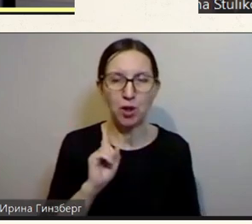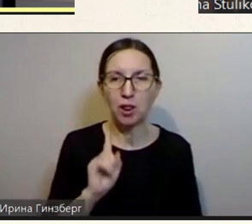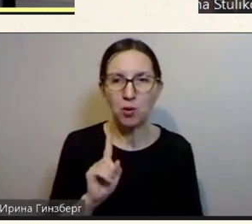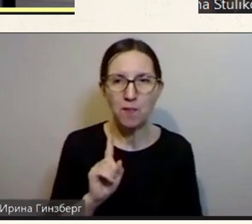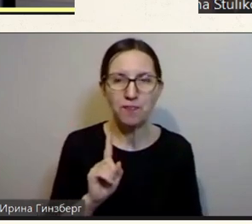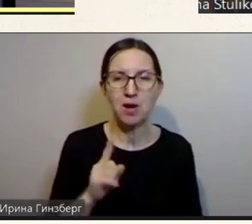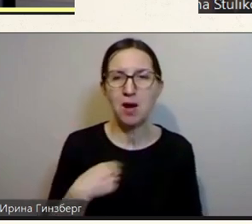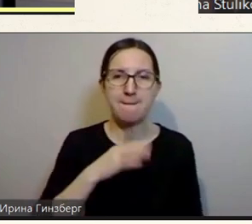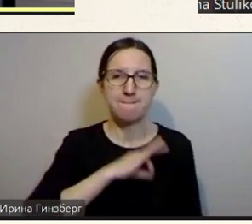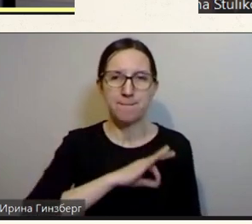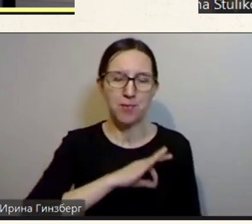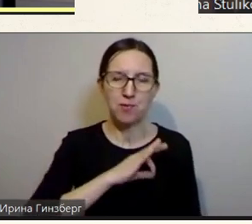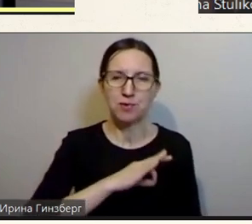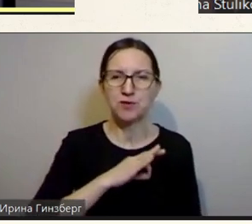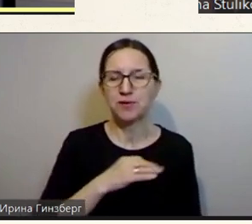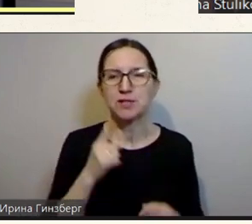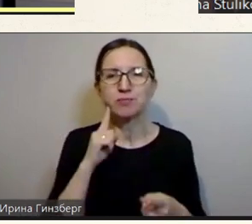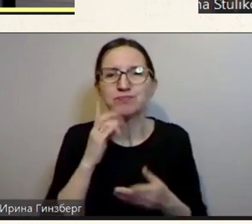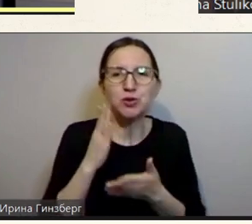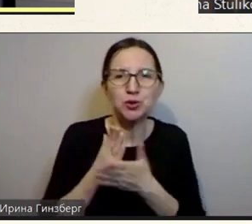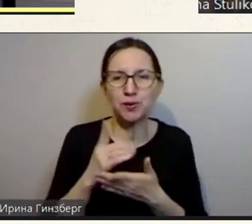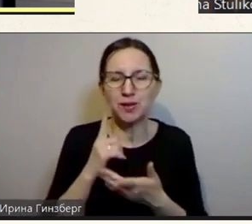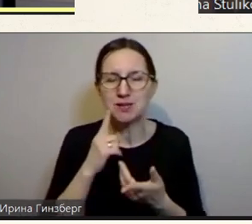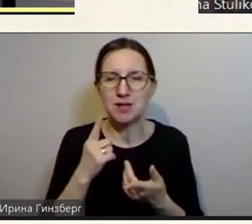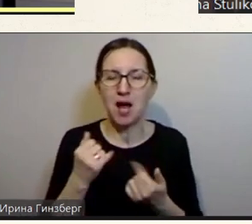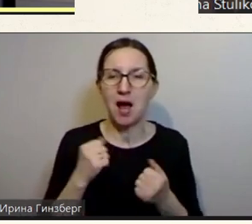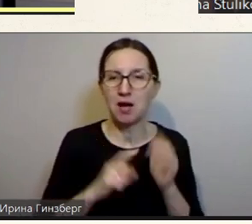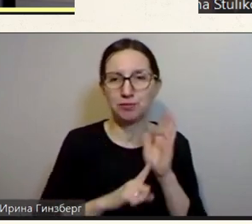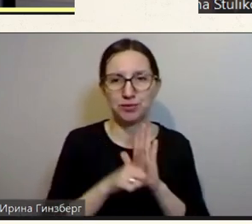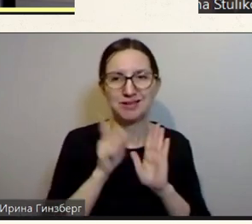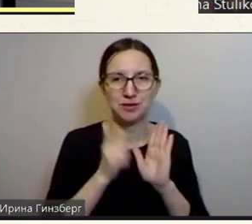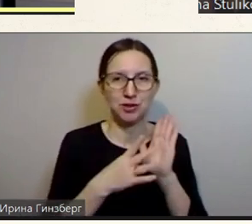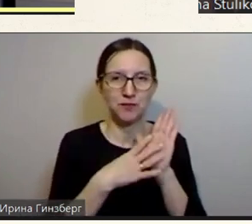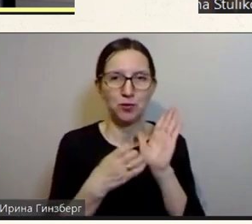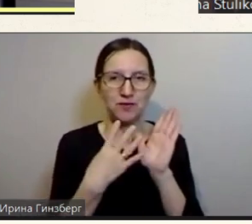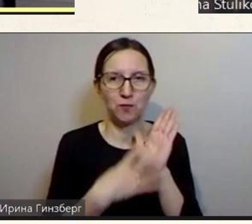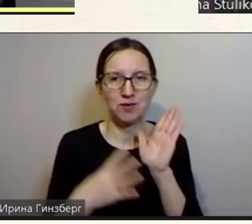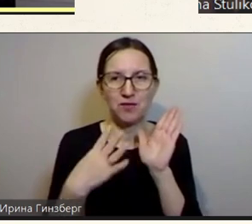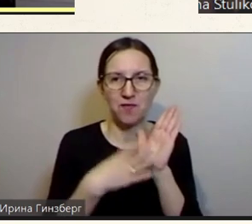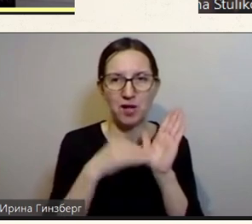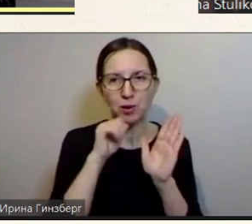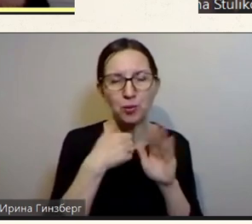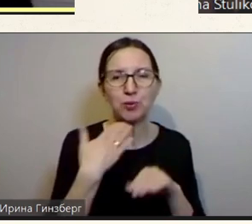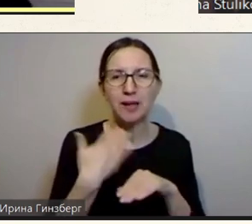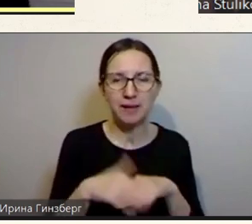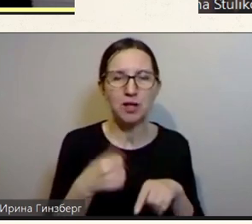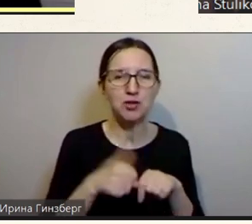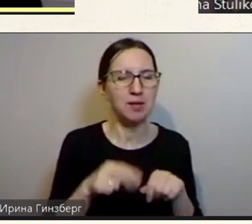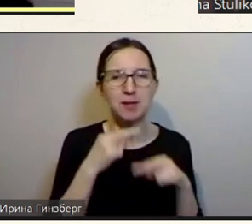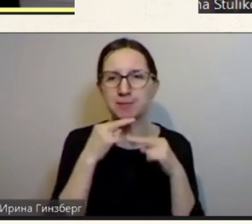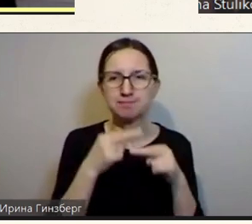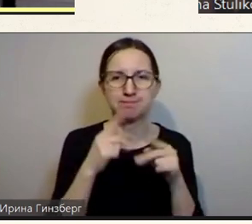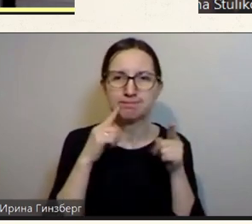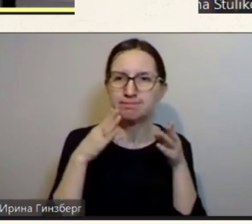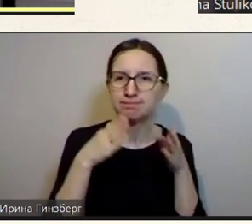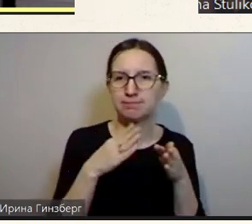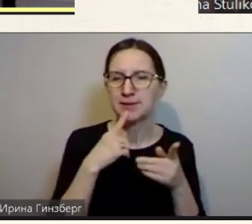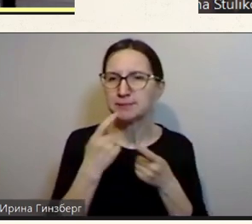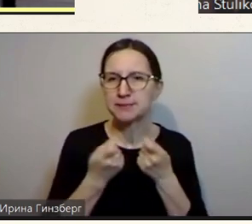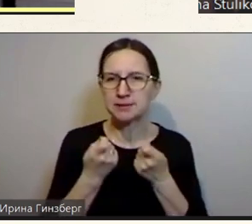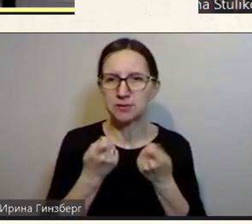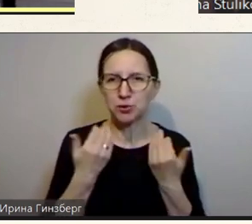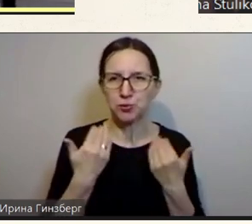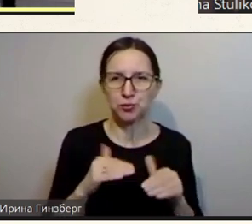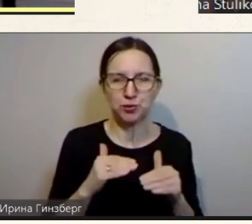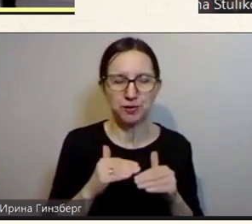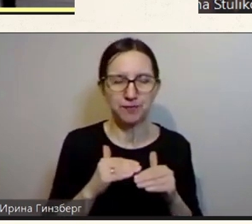more technology and like crews and whatever, we were not able to use the sound on the site, you know, on the recording site